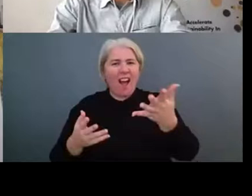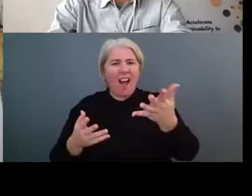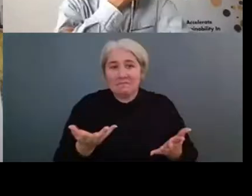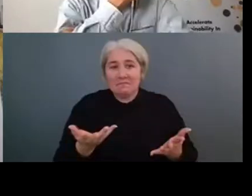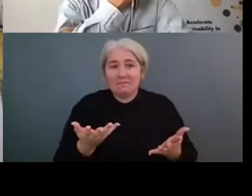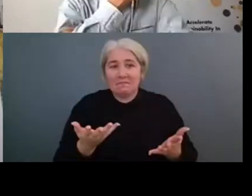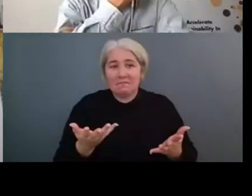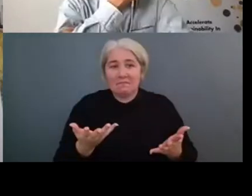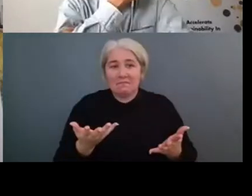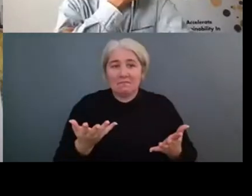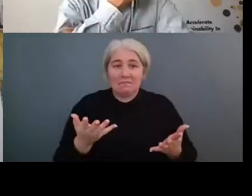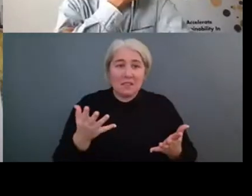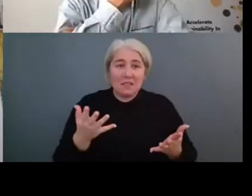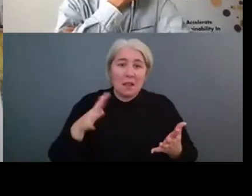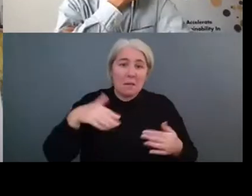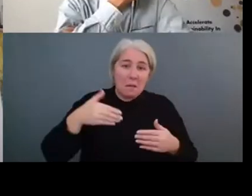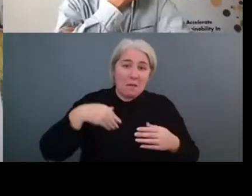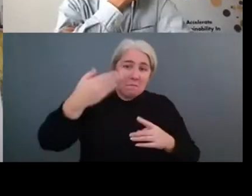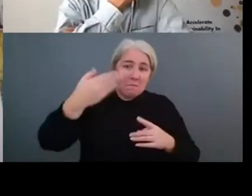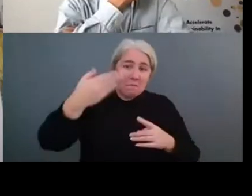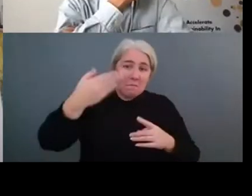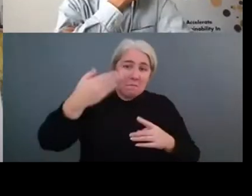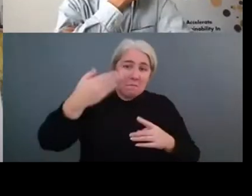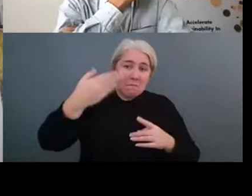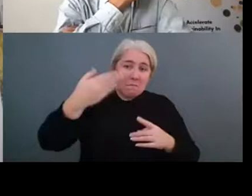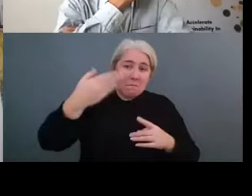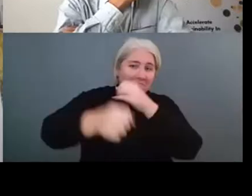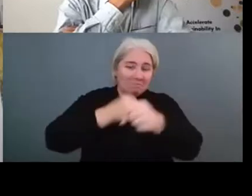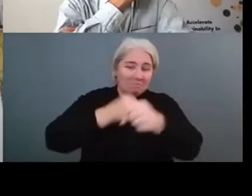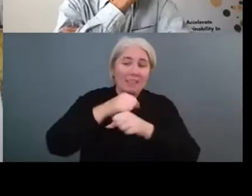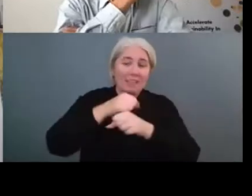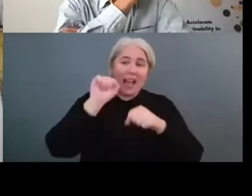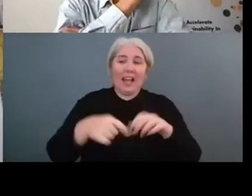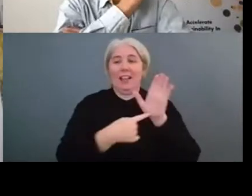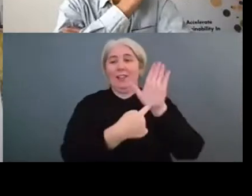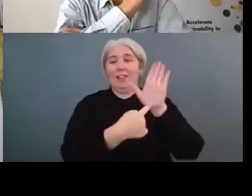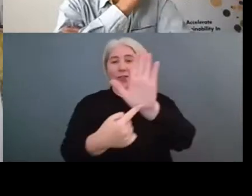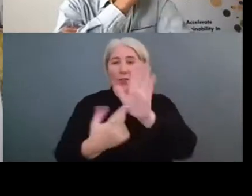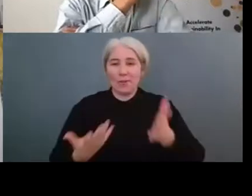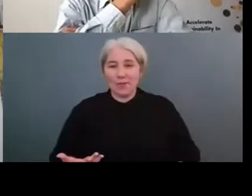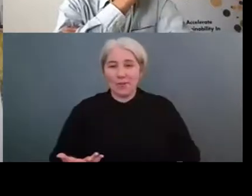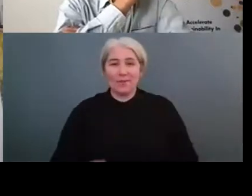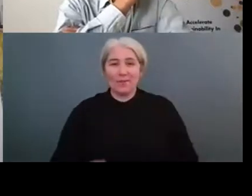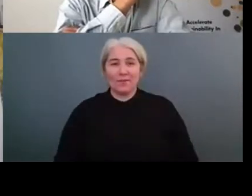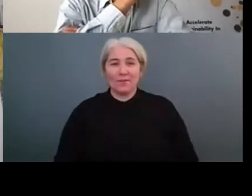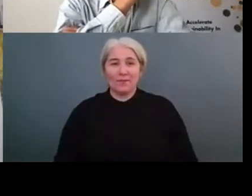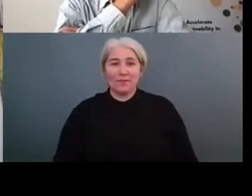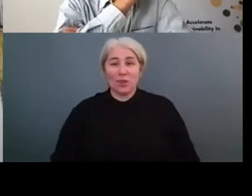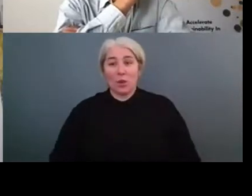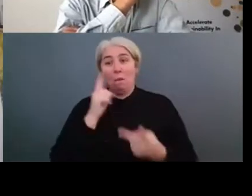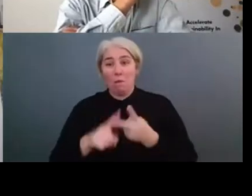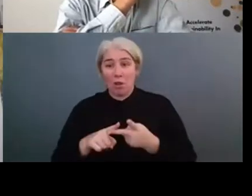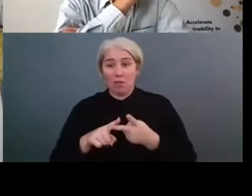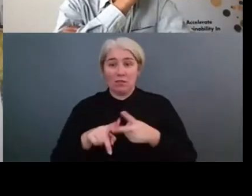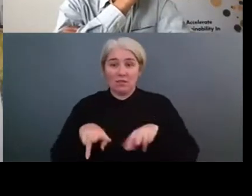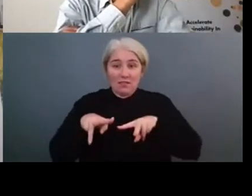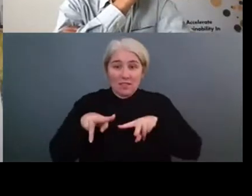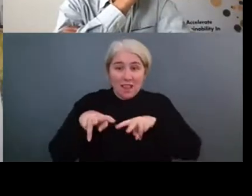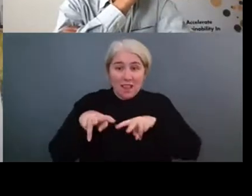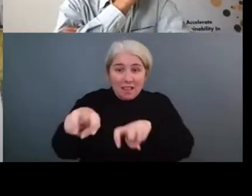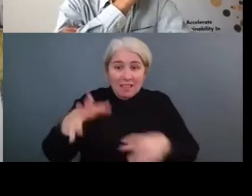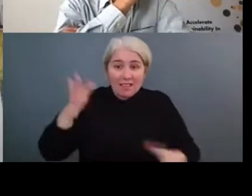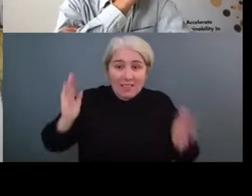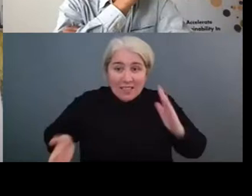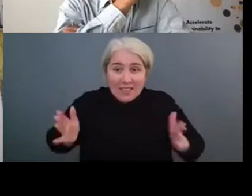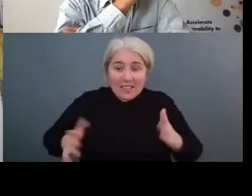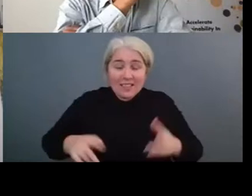in the coming months or years. With the, having in mind the athletes, the spectators, and every organization connected with the